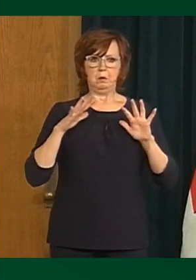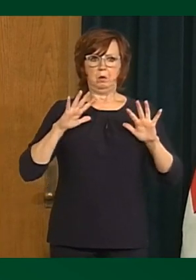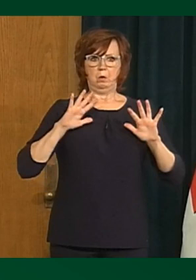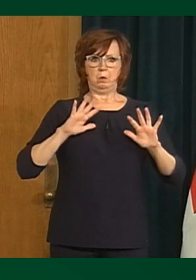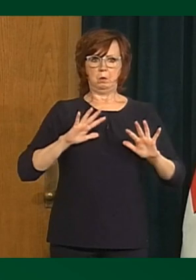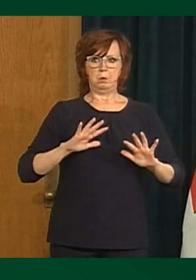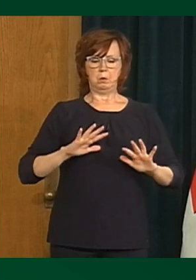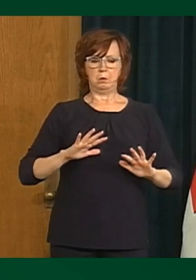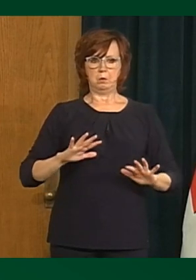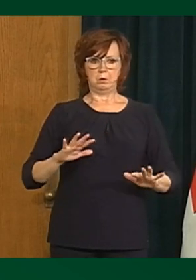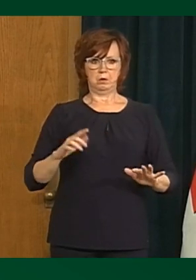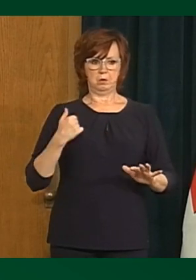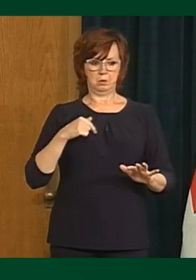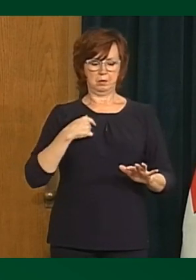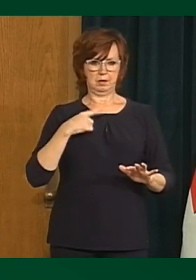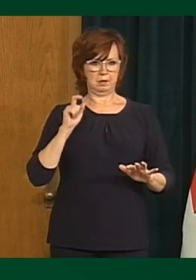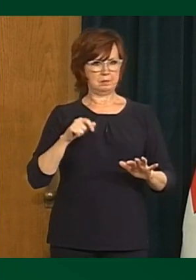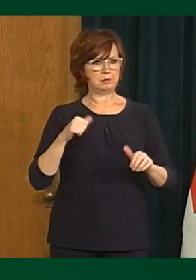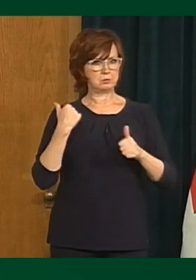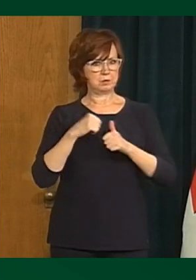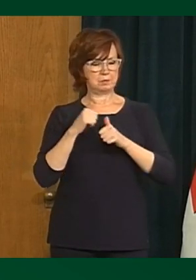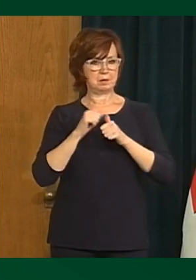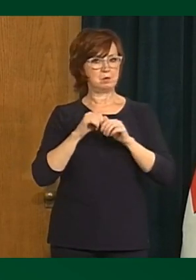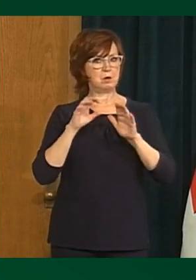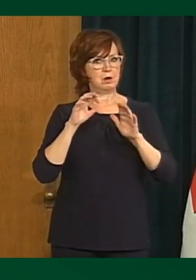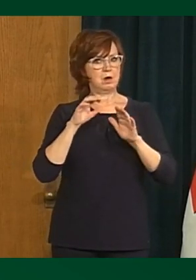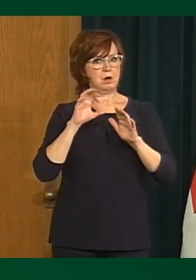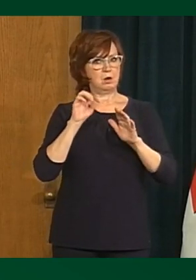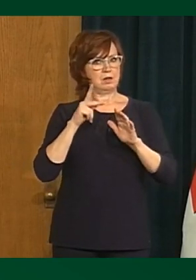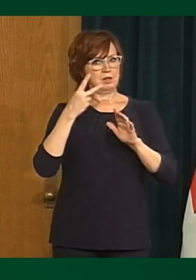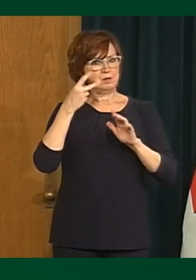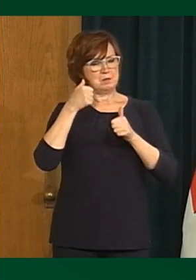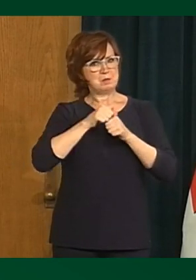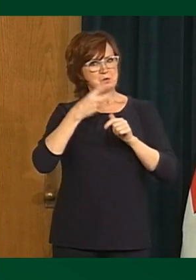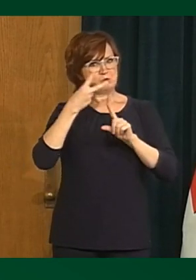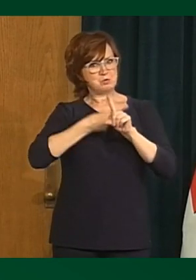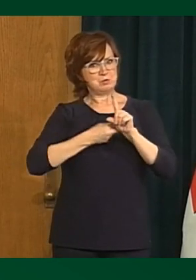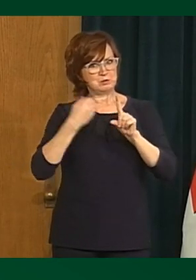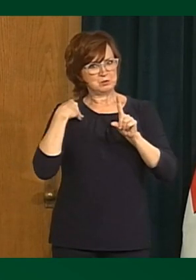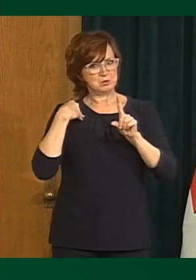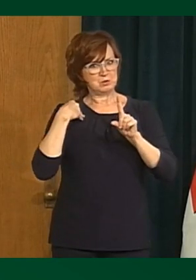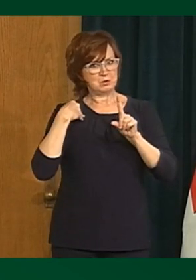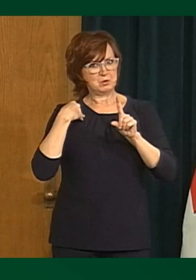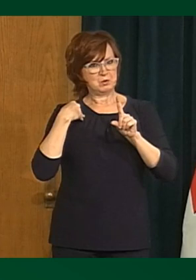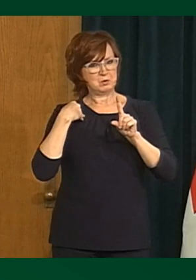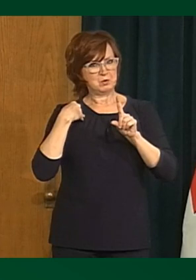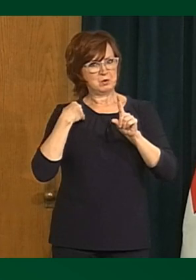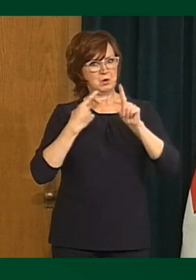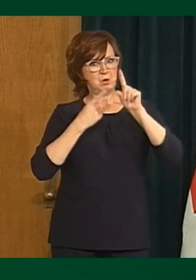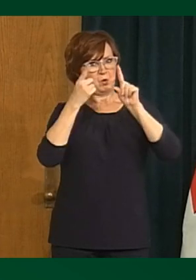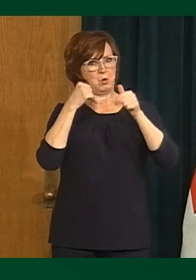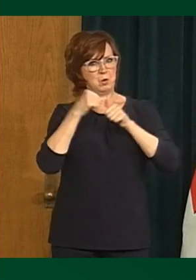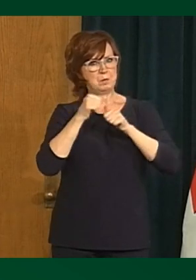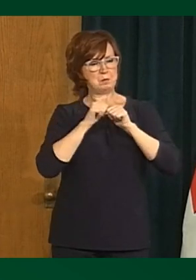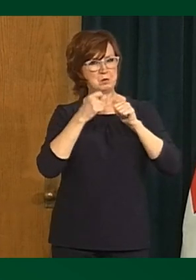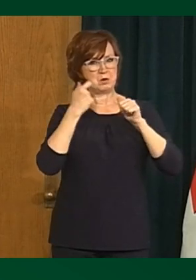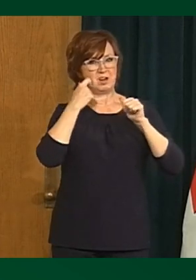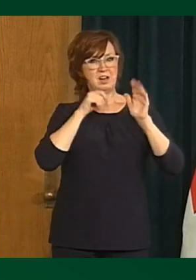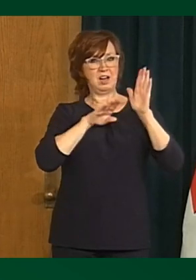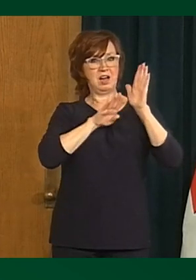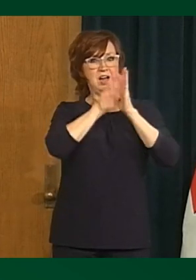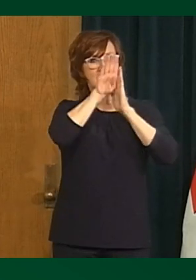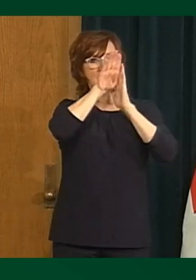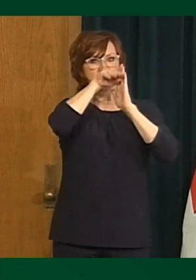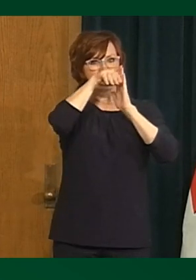original intent and what our goal was. It was to flatten the curve. It wasn't to eradicate COVID-19. It's to flatten the curve so that